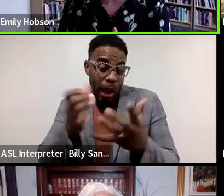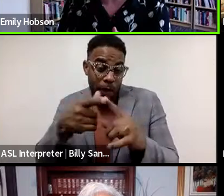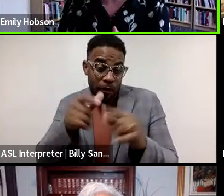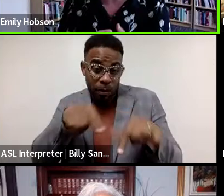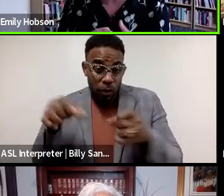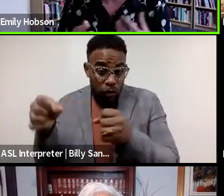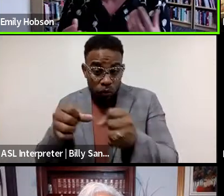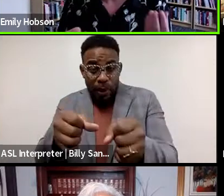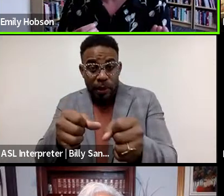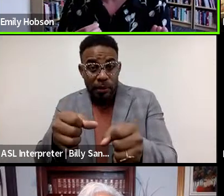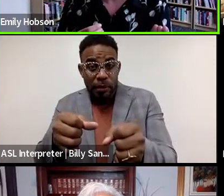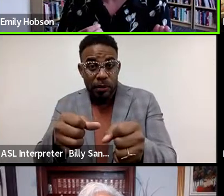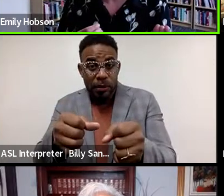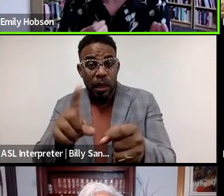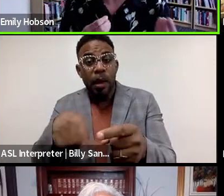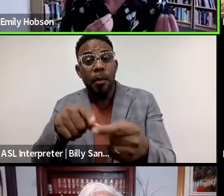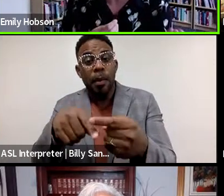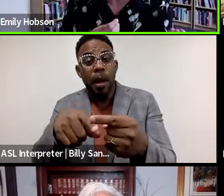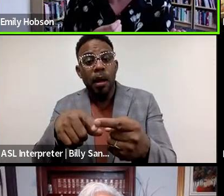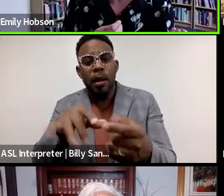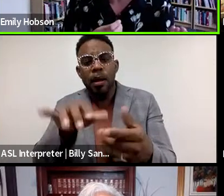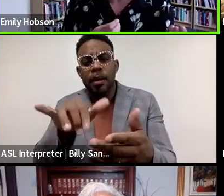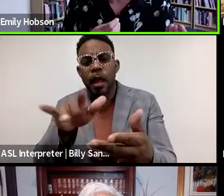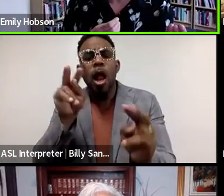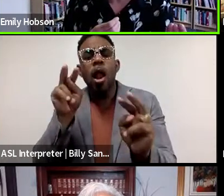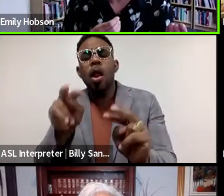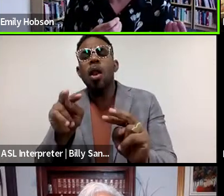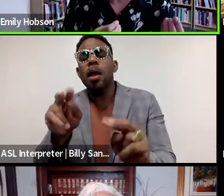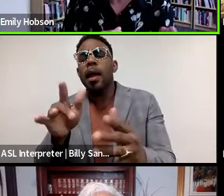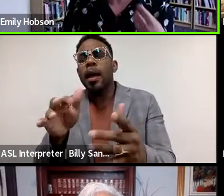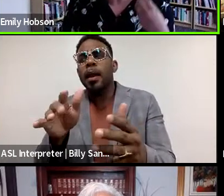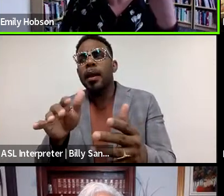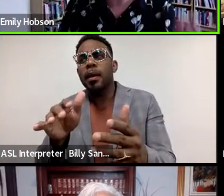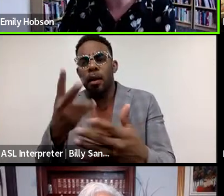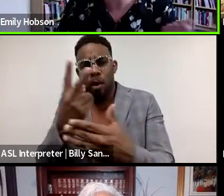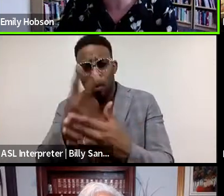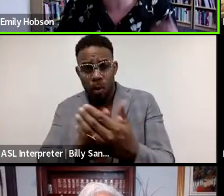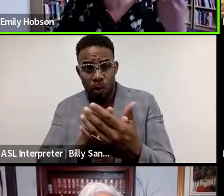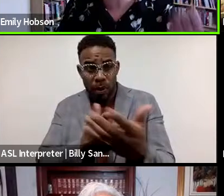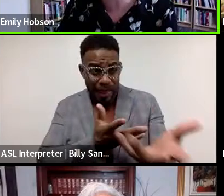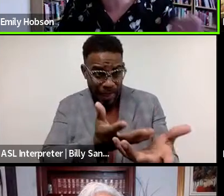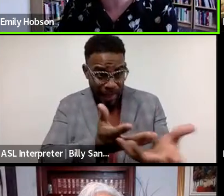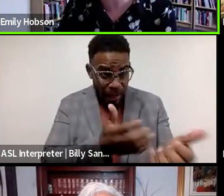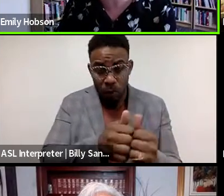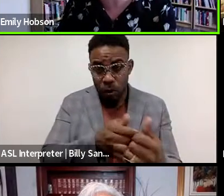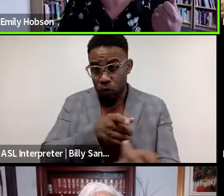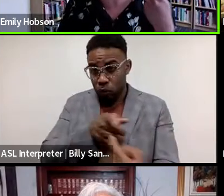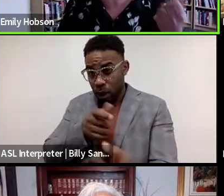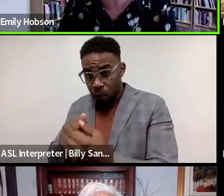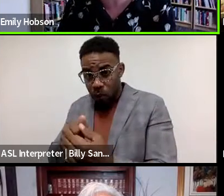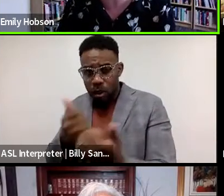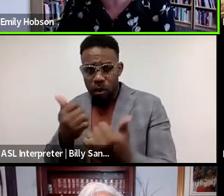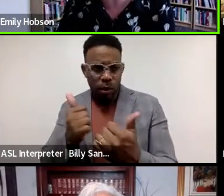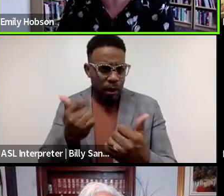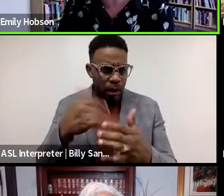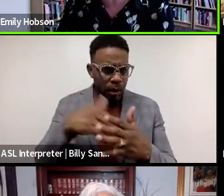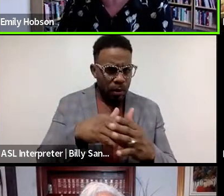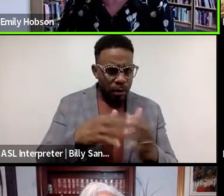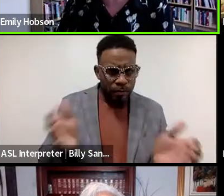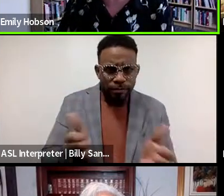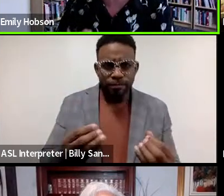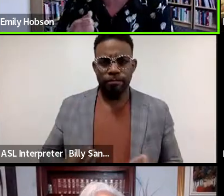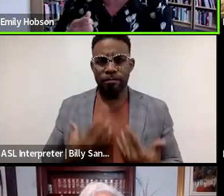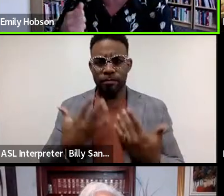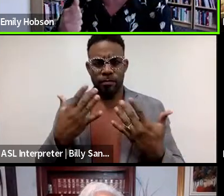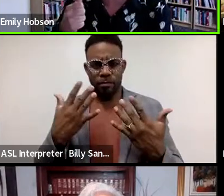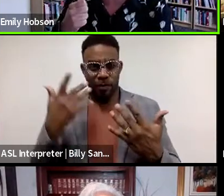those strategies about that look at both engaging with and struggling with and trying to reinvigorate the